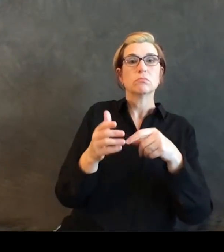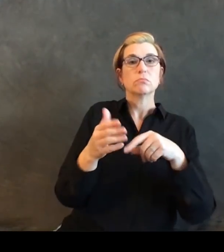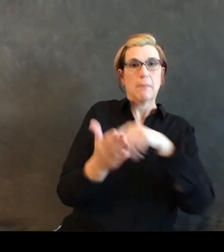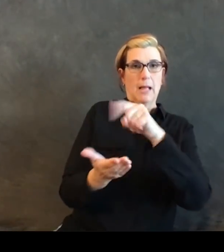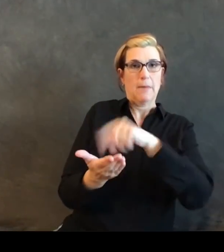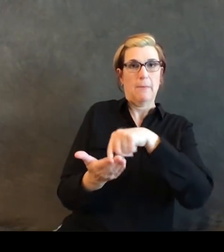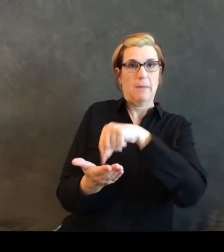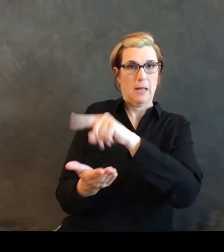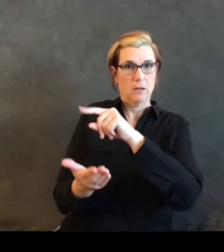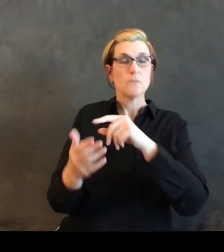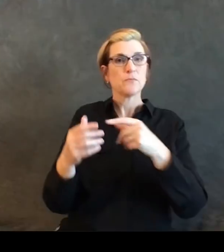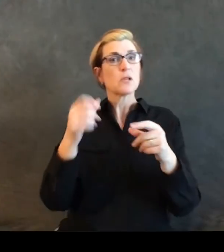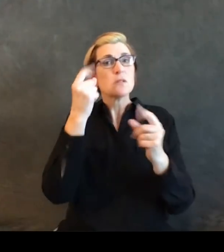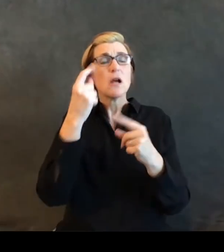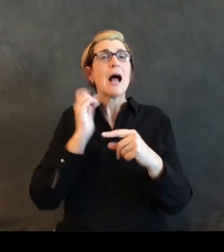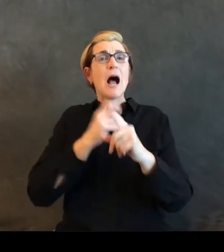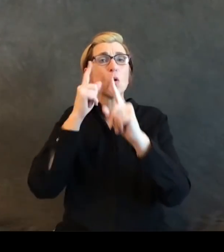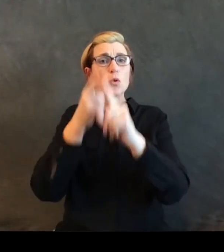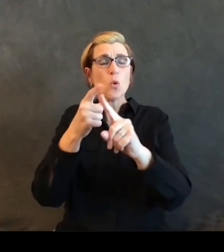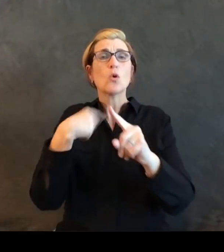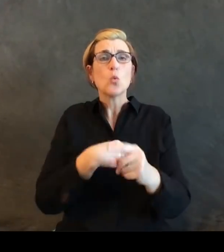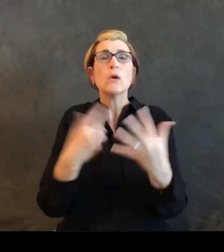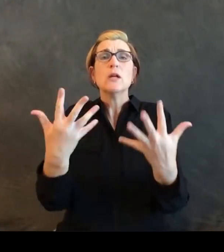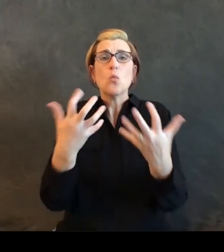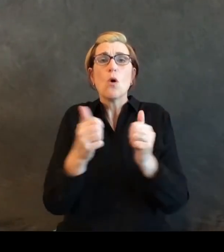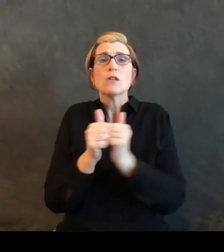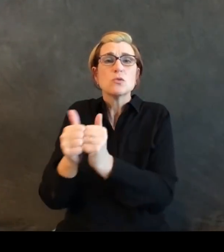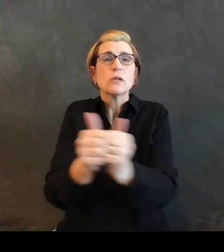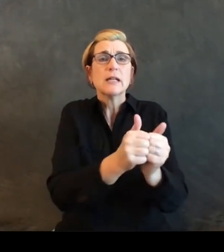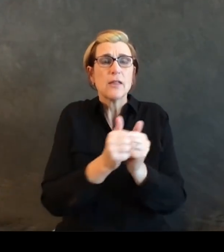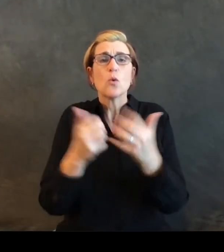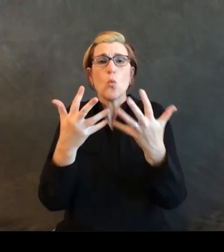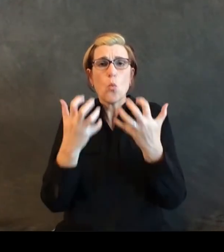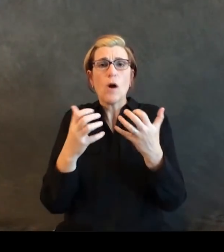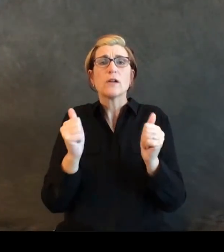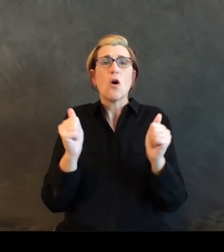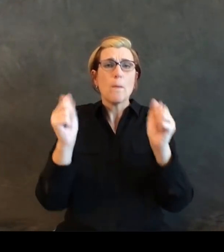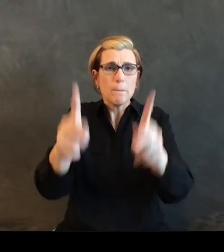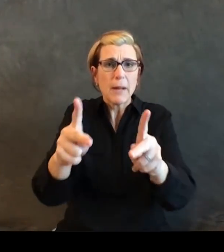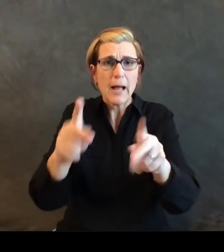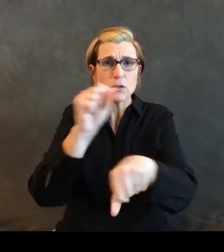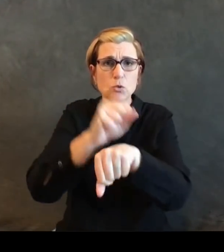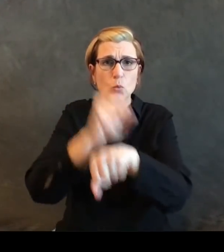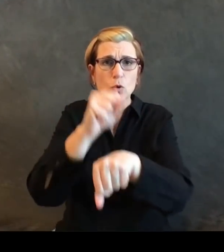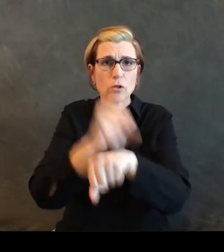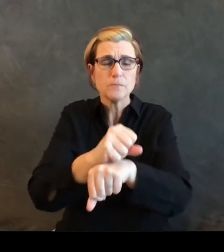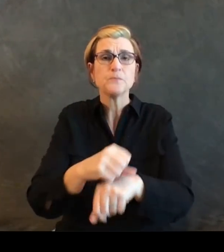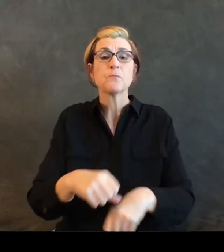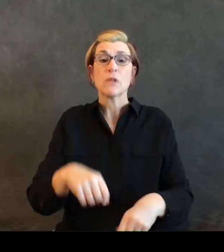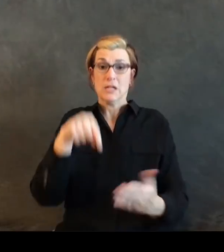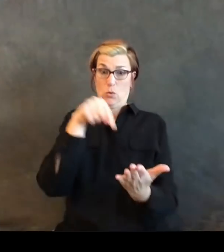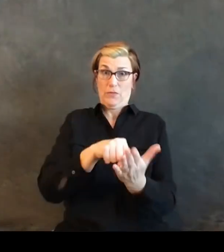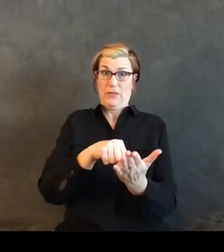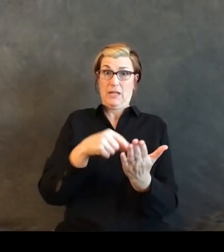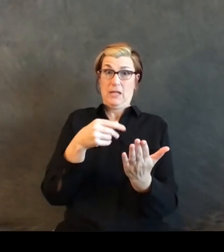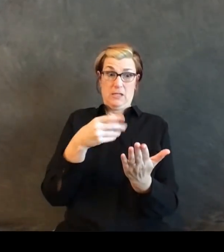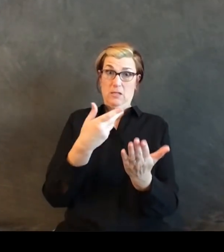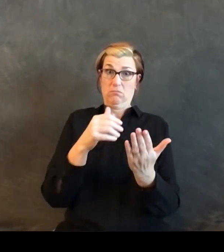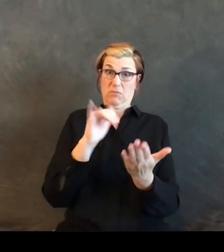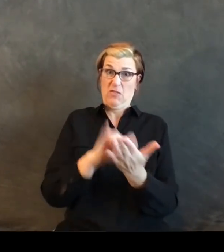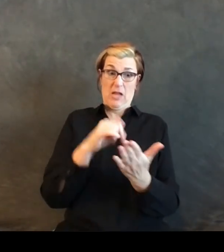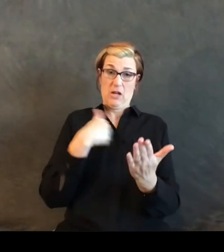Together, this $2.2 trillion legislative package is bigger than anything, I believe,